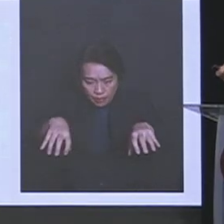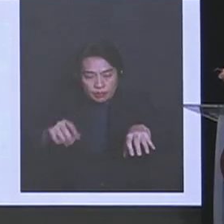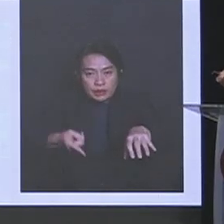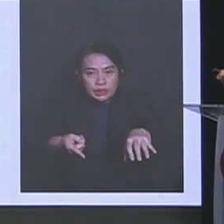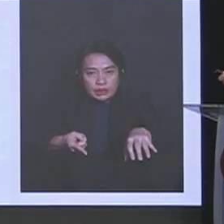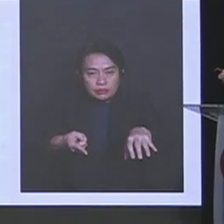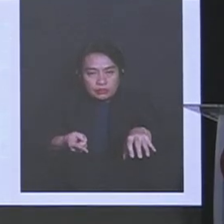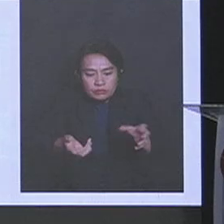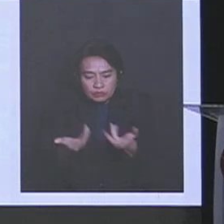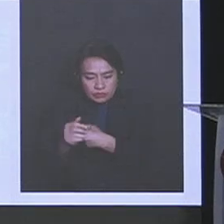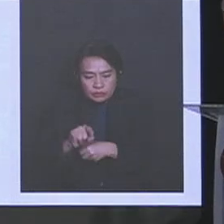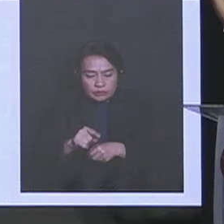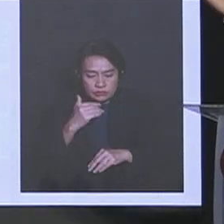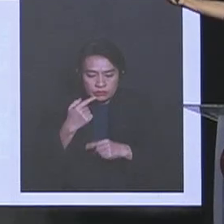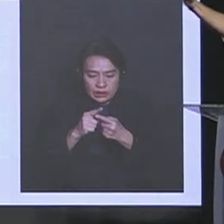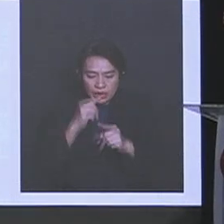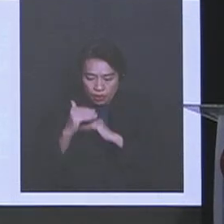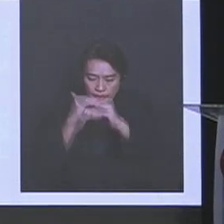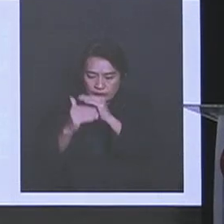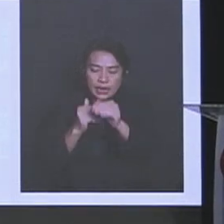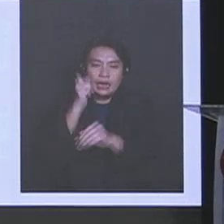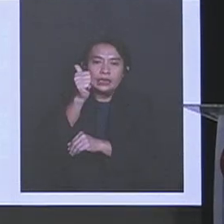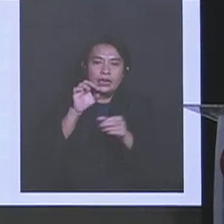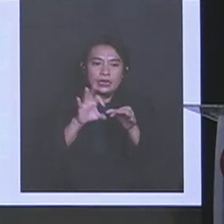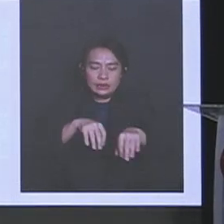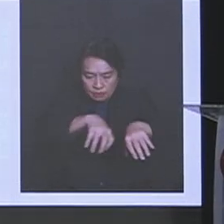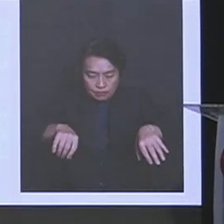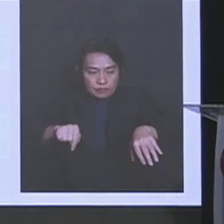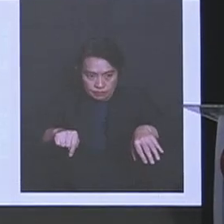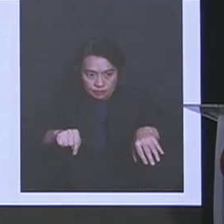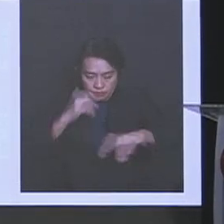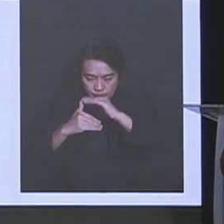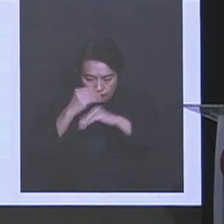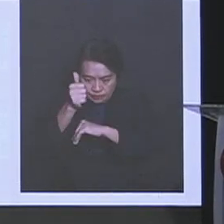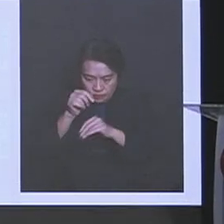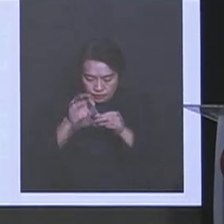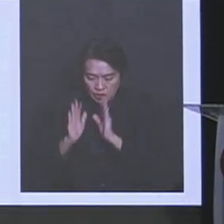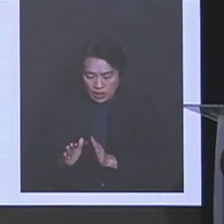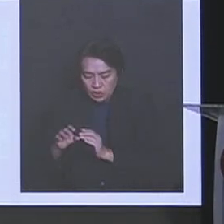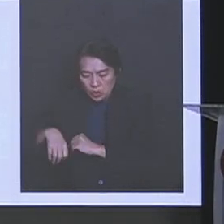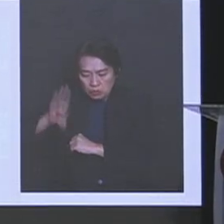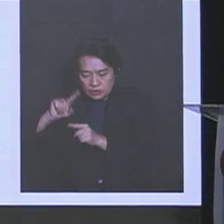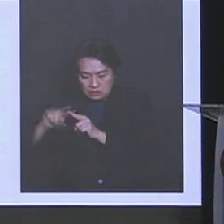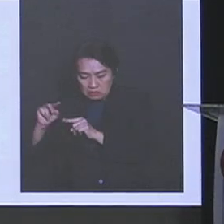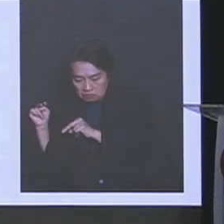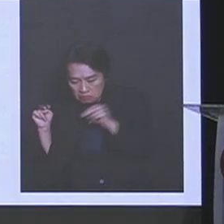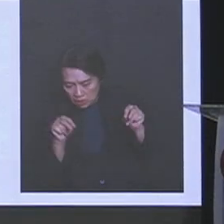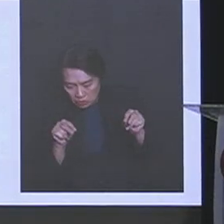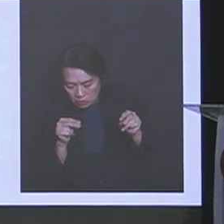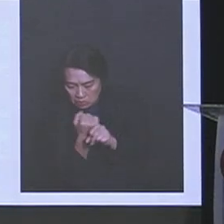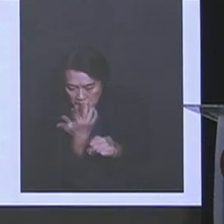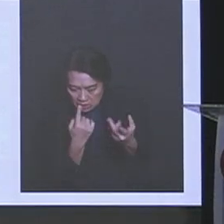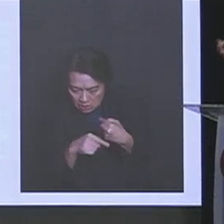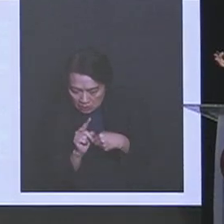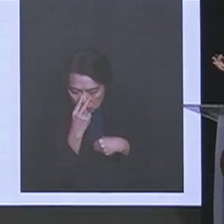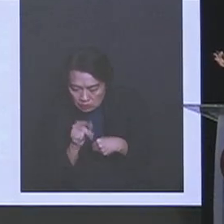allow property owners to realize the full potential of their investment. So we created a transfer of development.